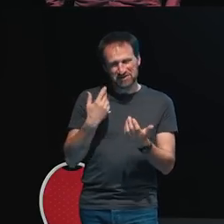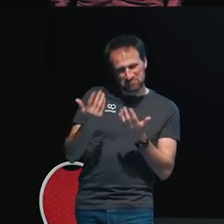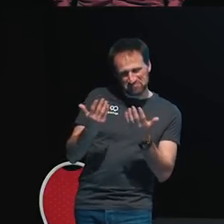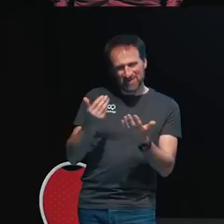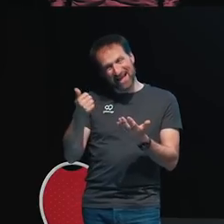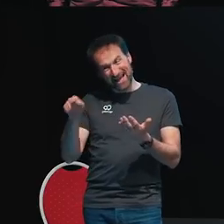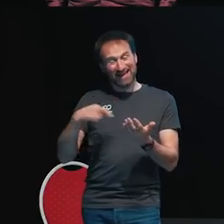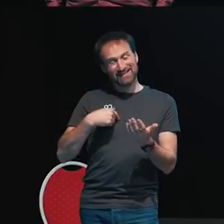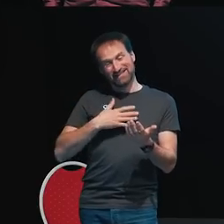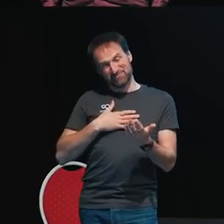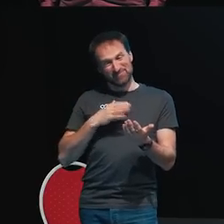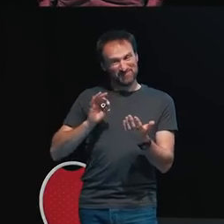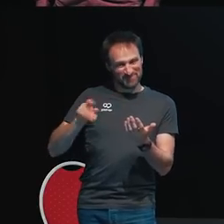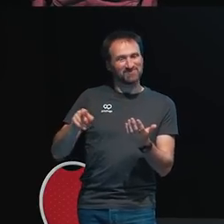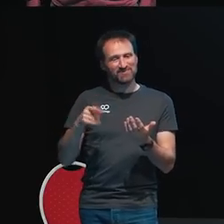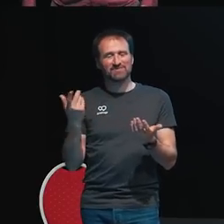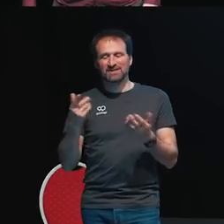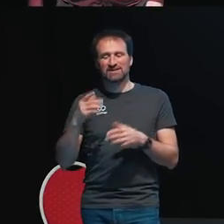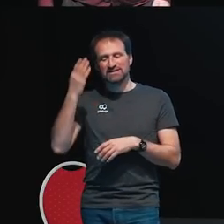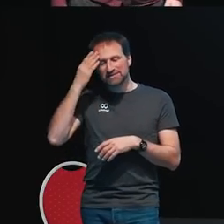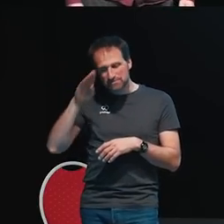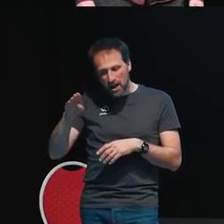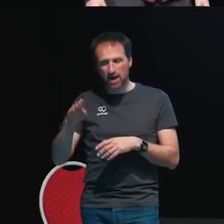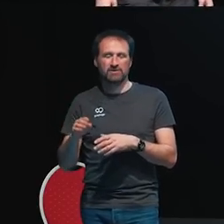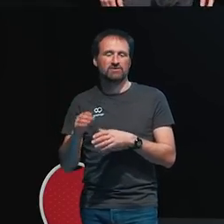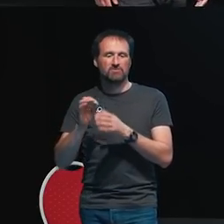better, and that one is called Smart Pipelines.